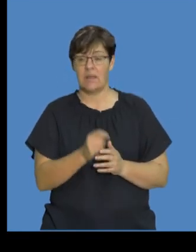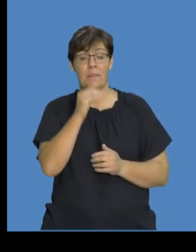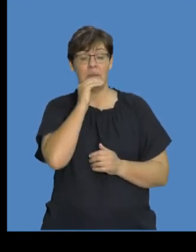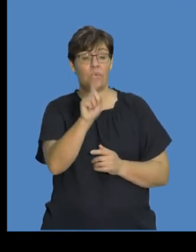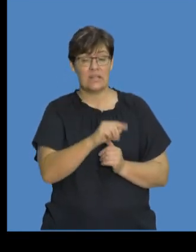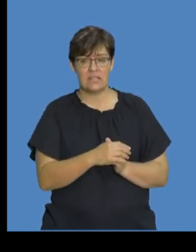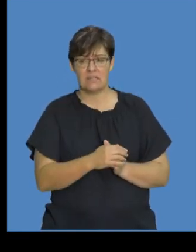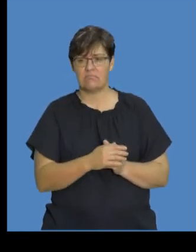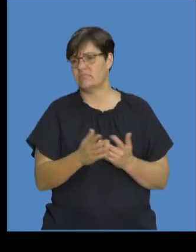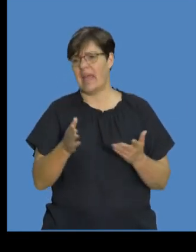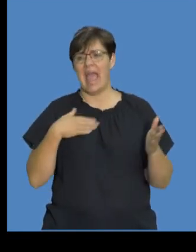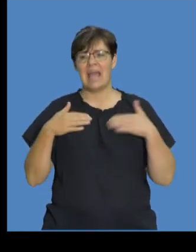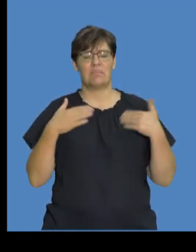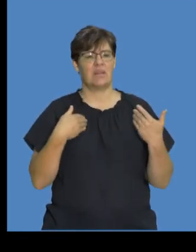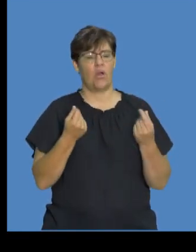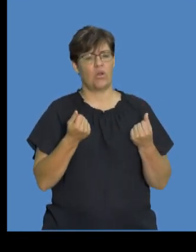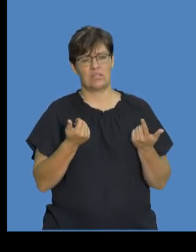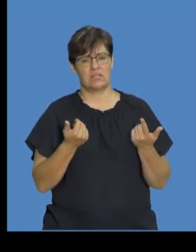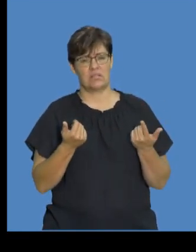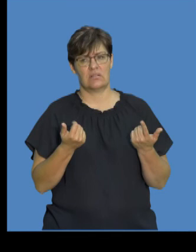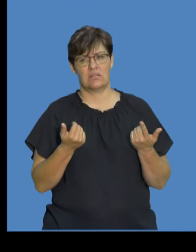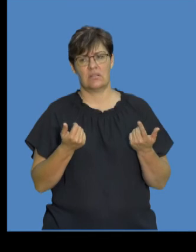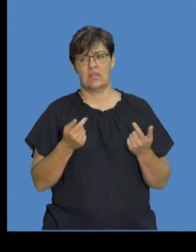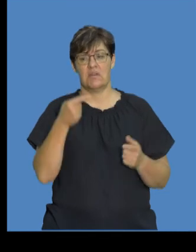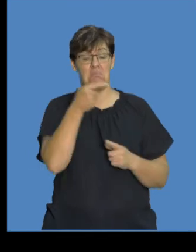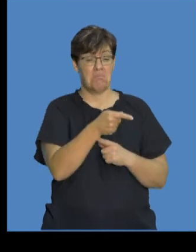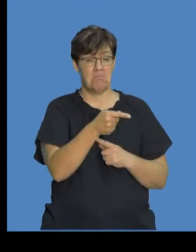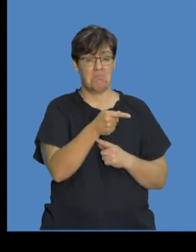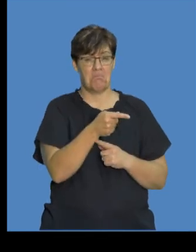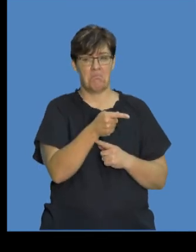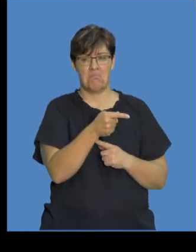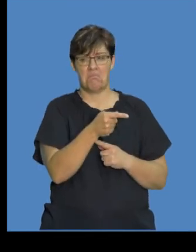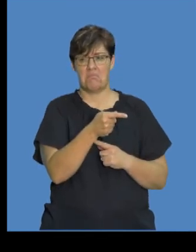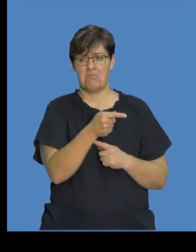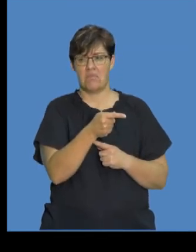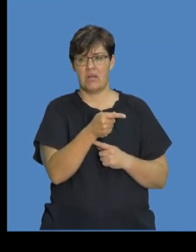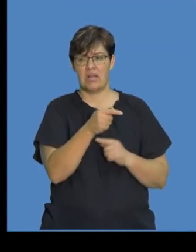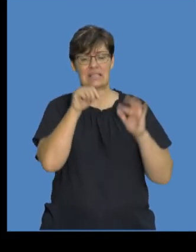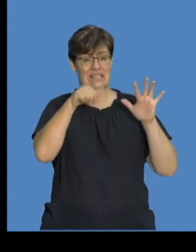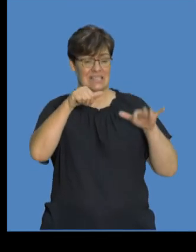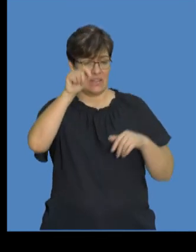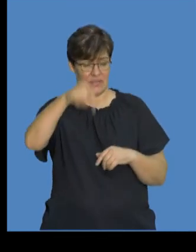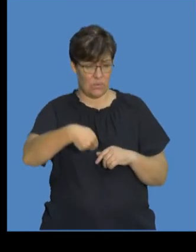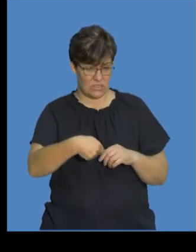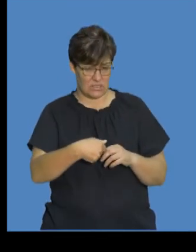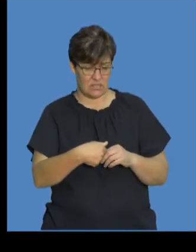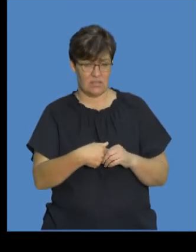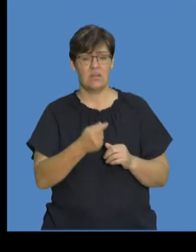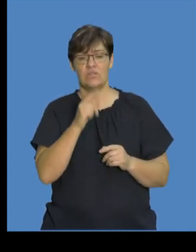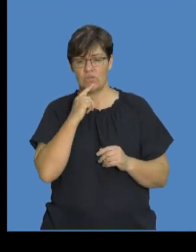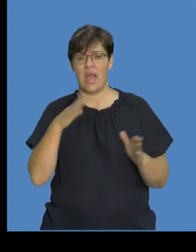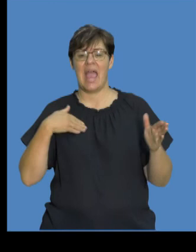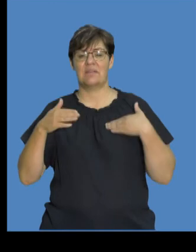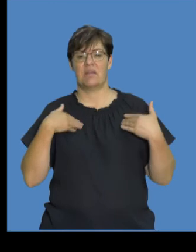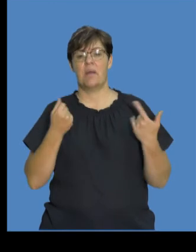anyway, obviously it would mean that the admin cost would be, if this one here was, let's just identify